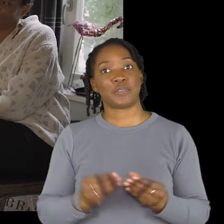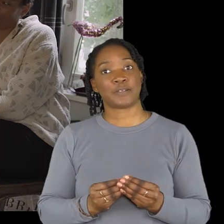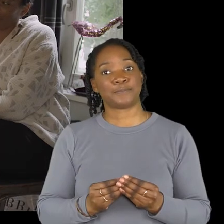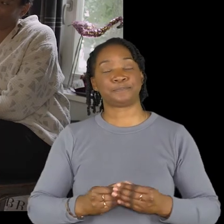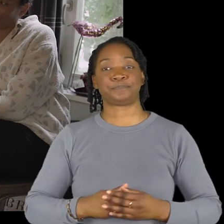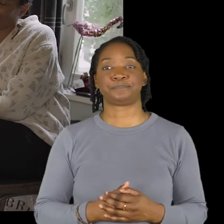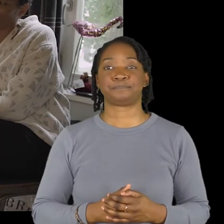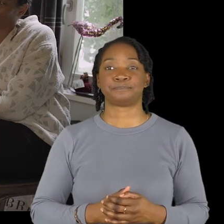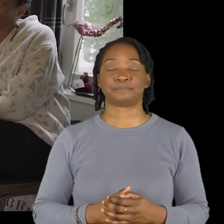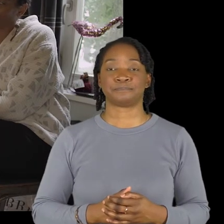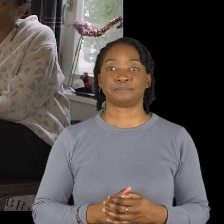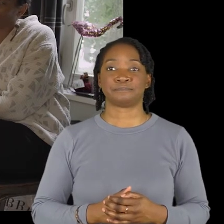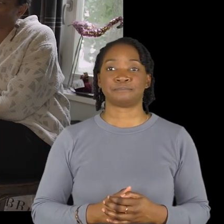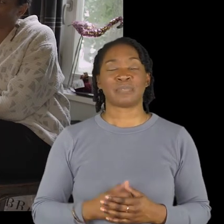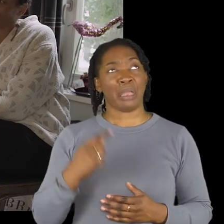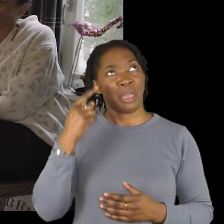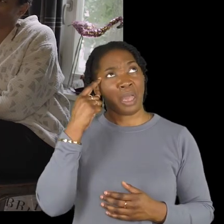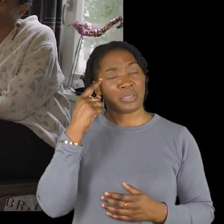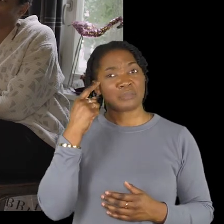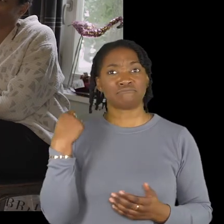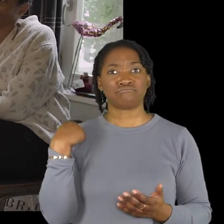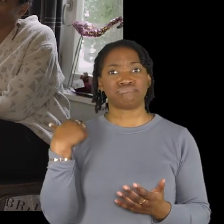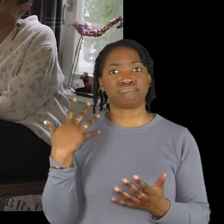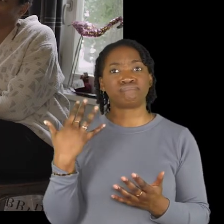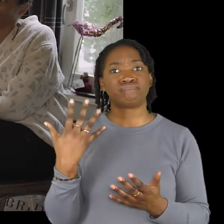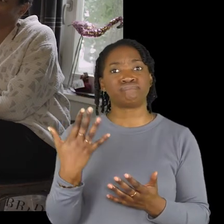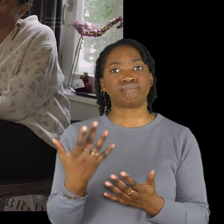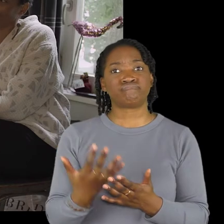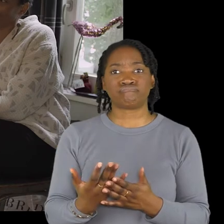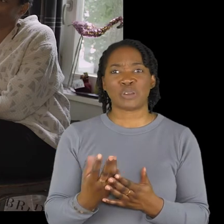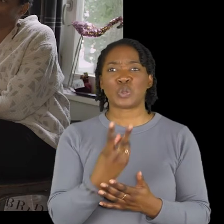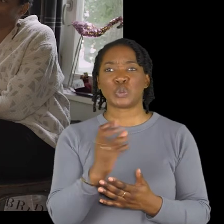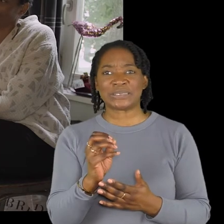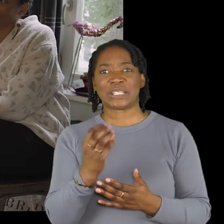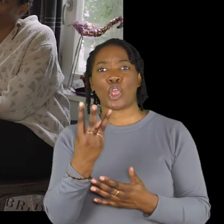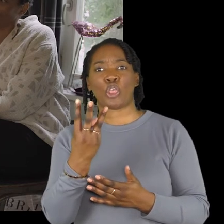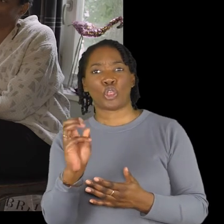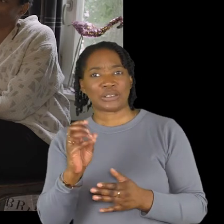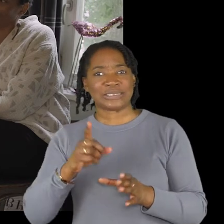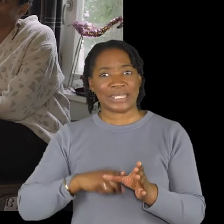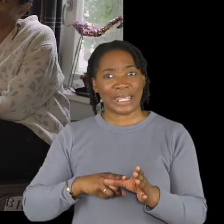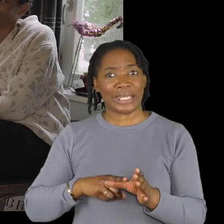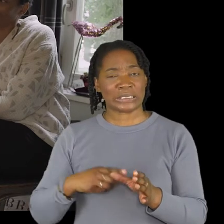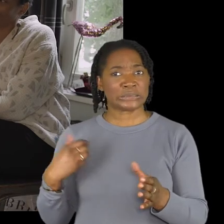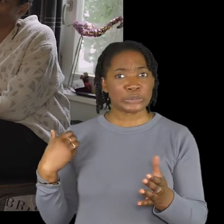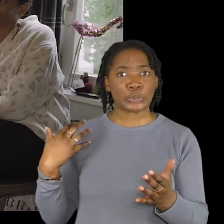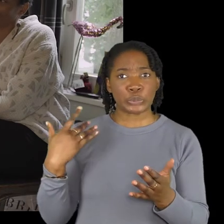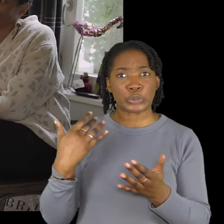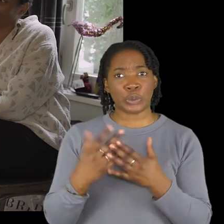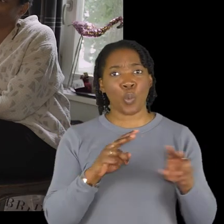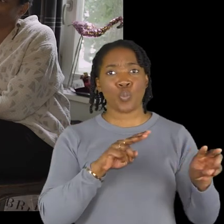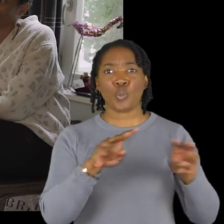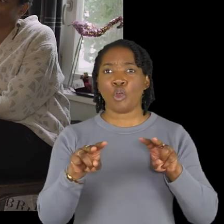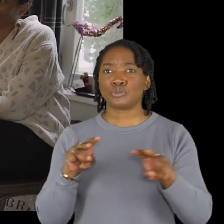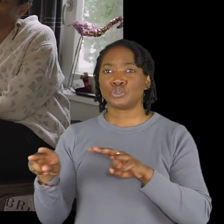And I think, but also over the last 20, 30 years, I've watched all these